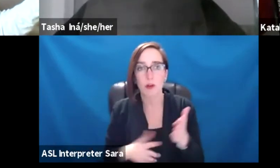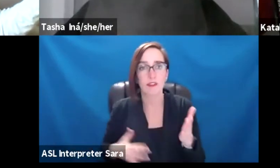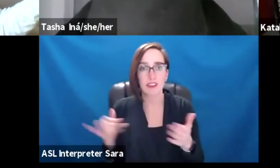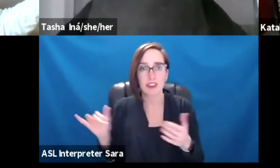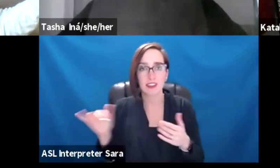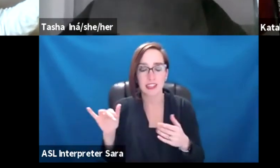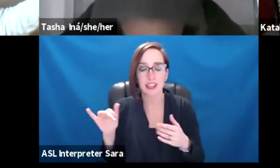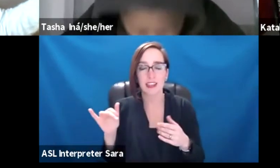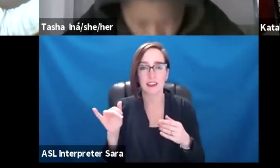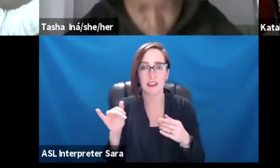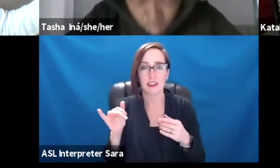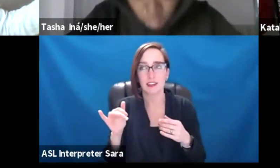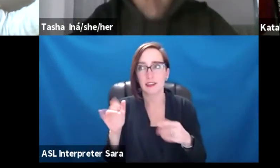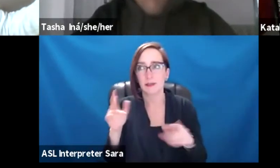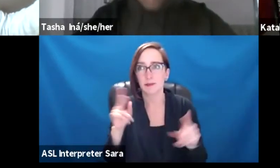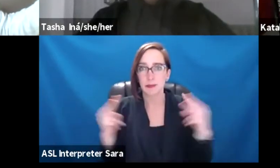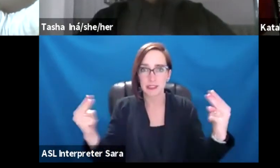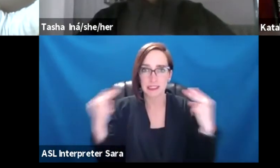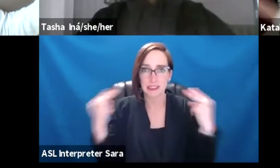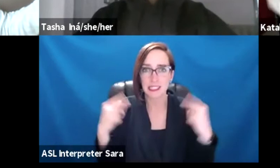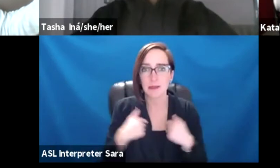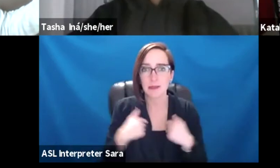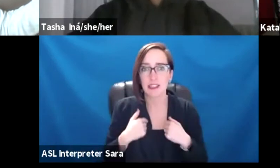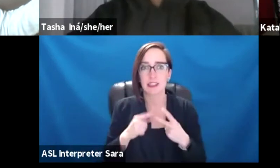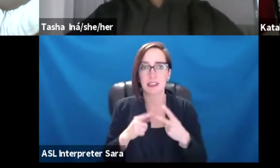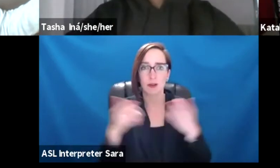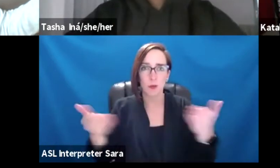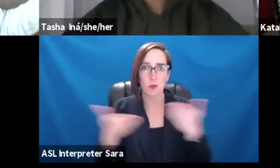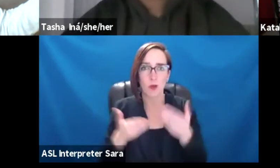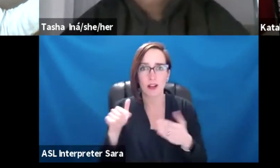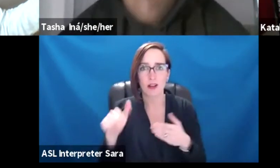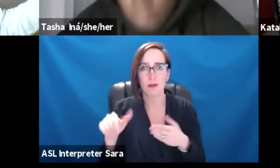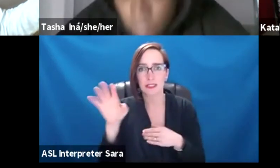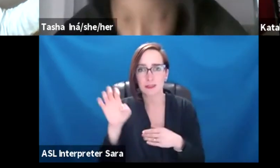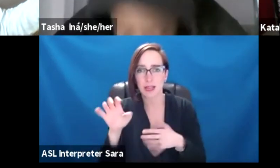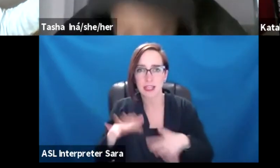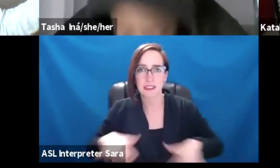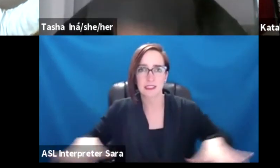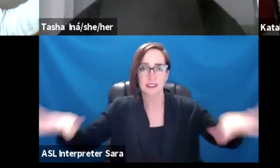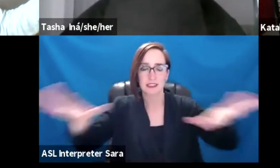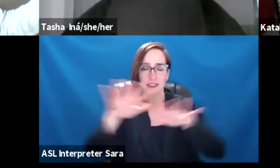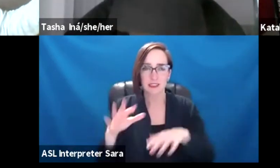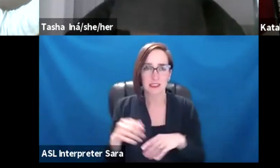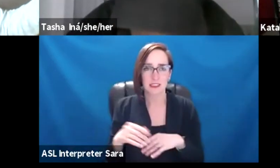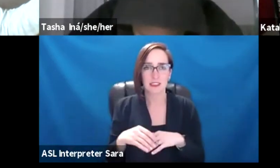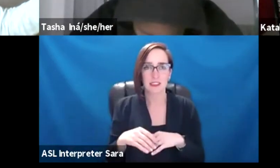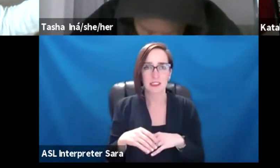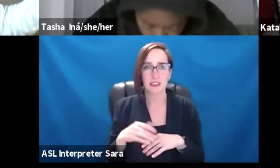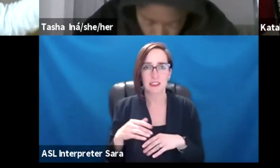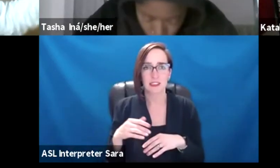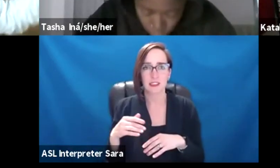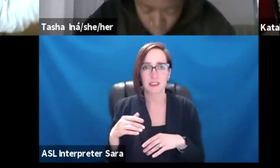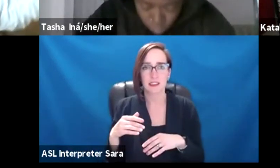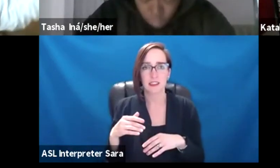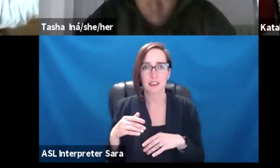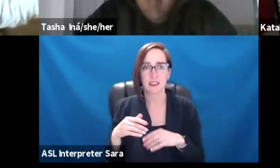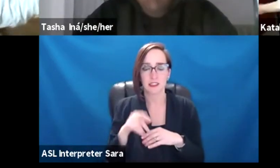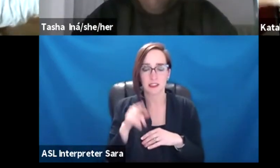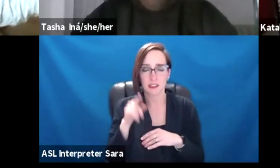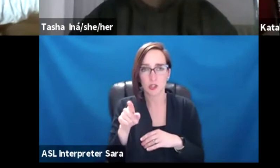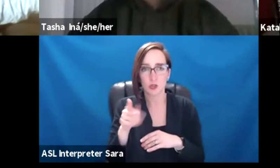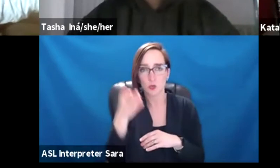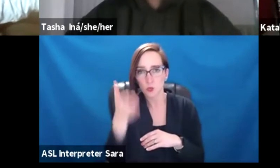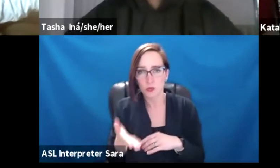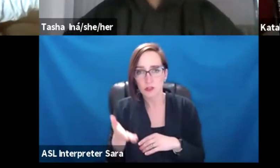seen and heard and welcomed into a space, into a home, into a container. You,